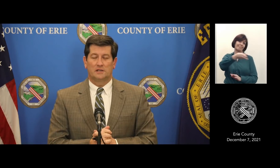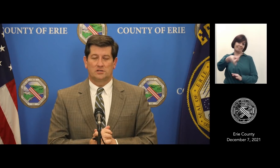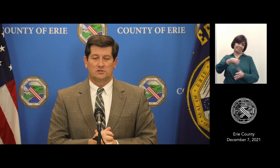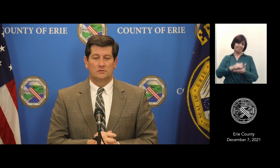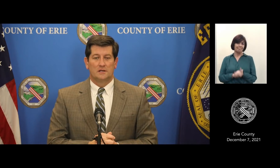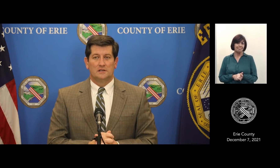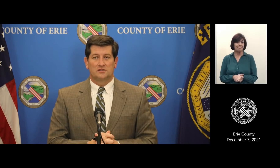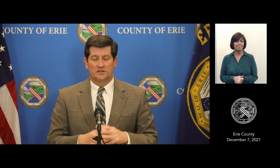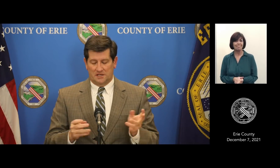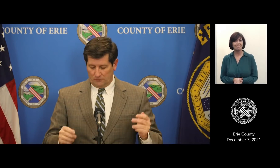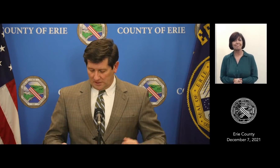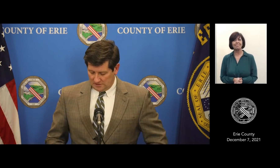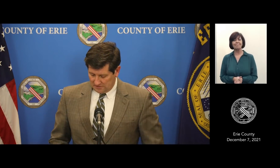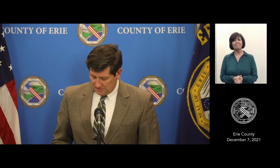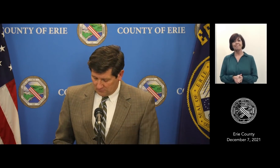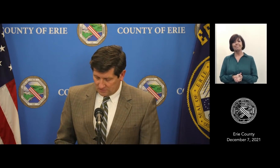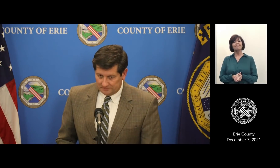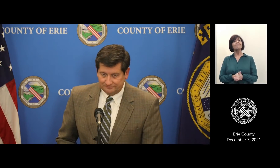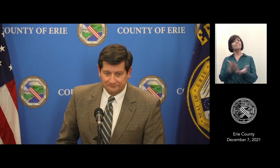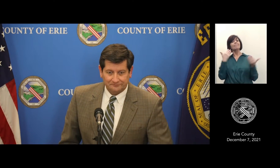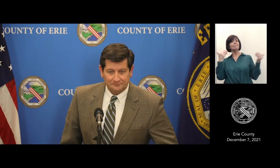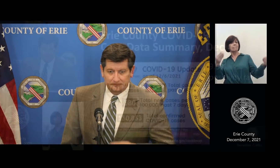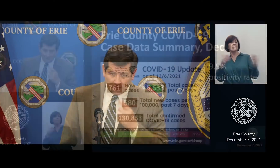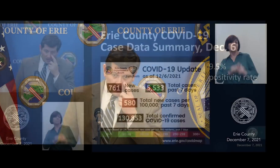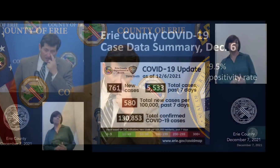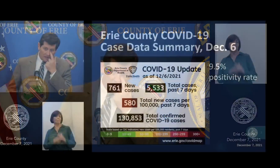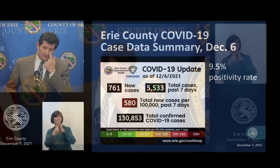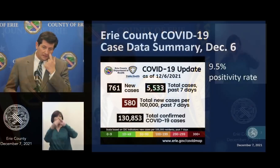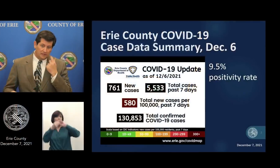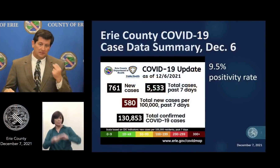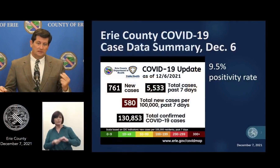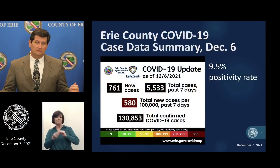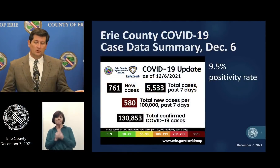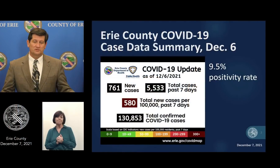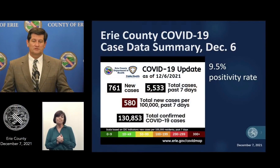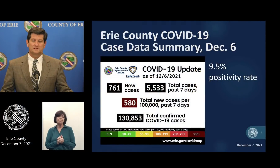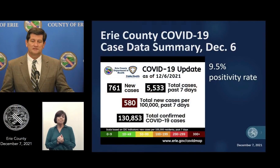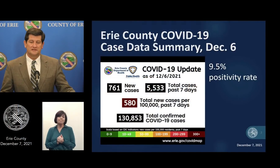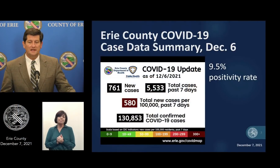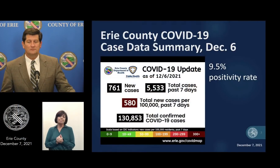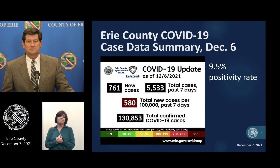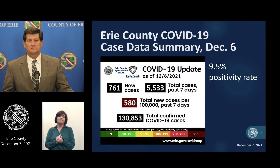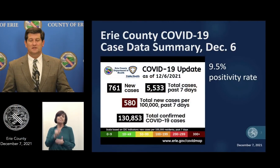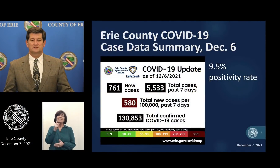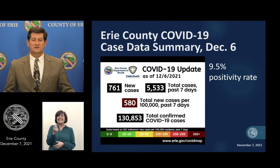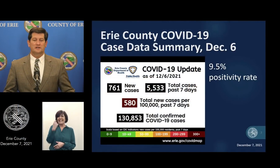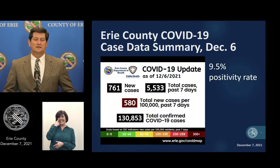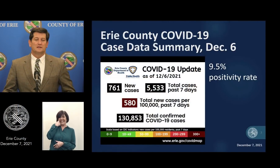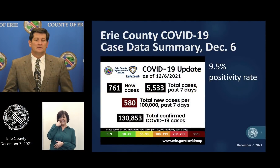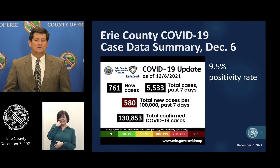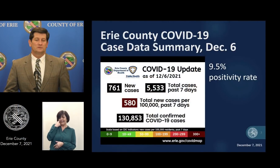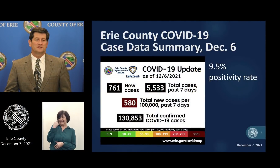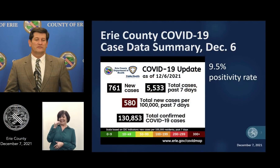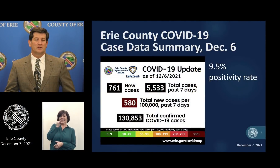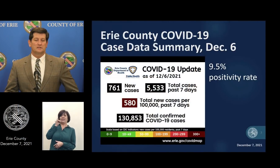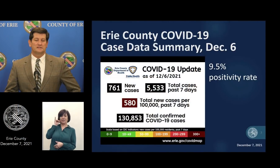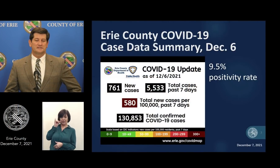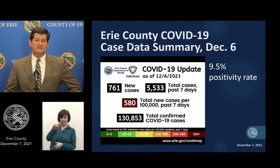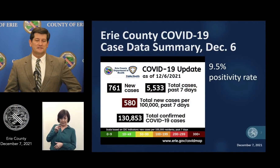hard of hearing issue. So let's get right into the numbers. The most recent date, which was yesterday,